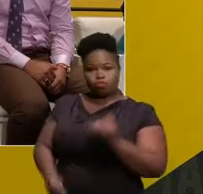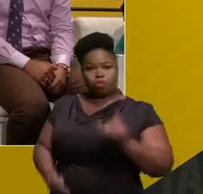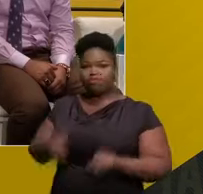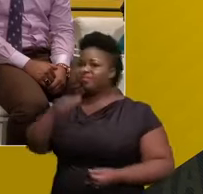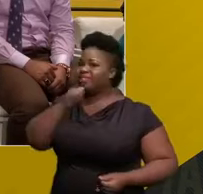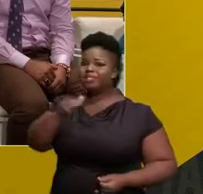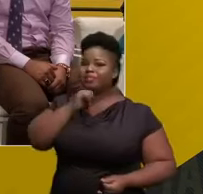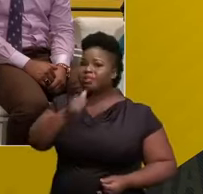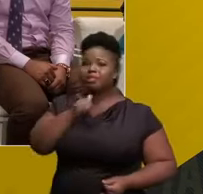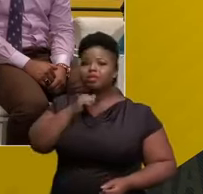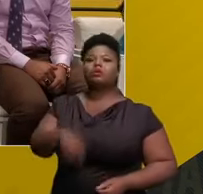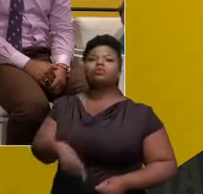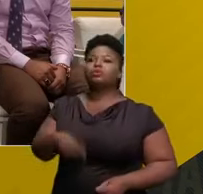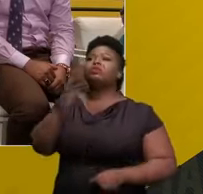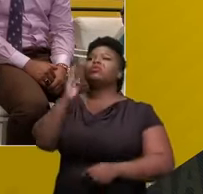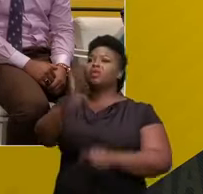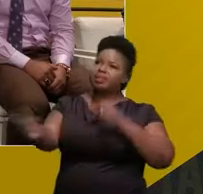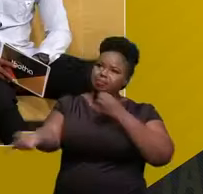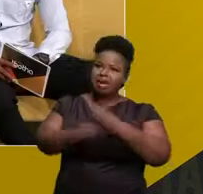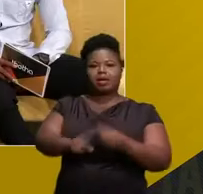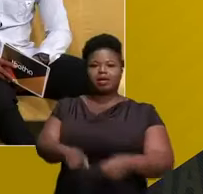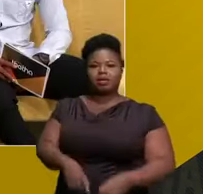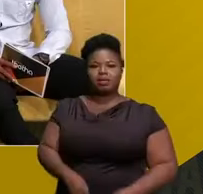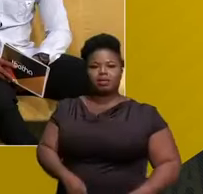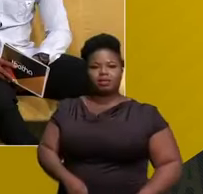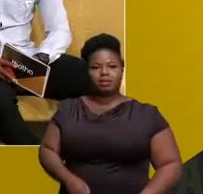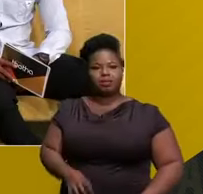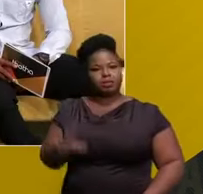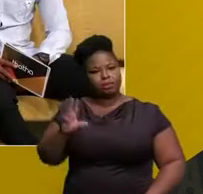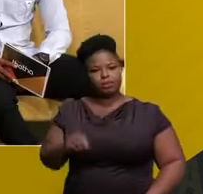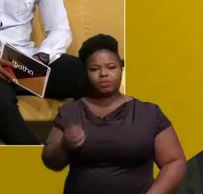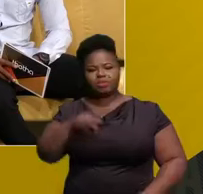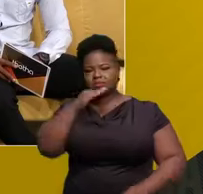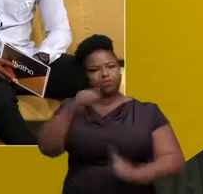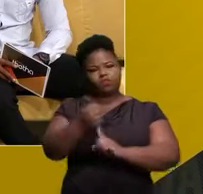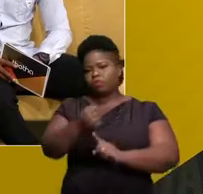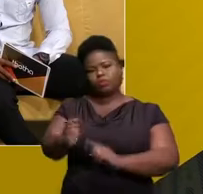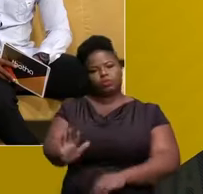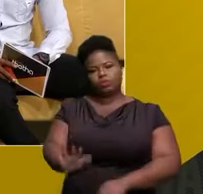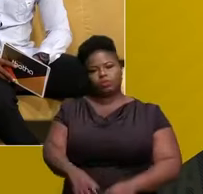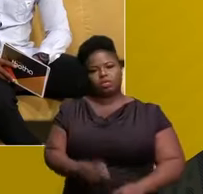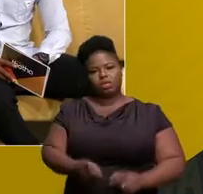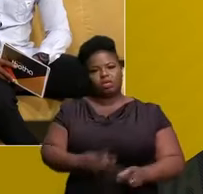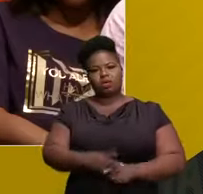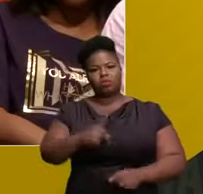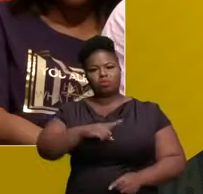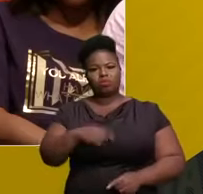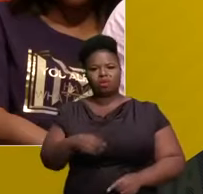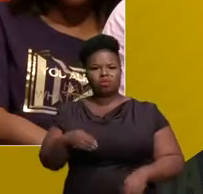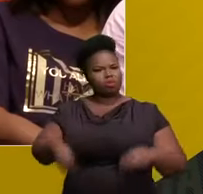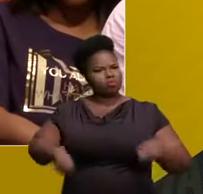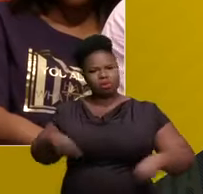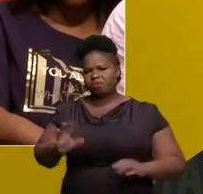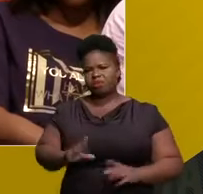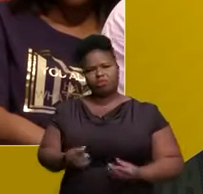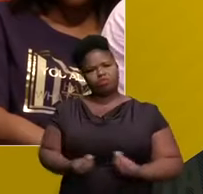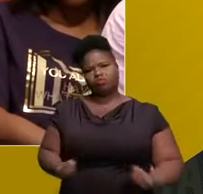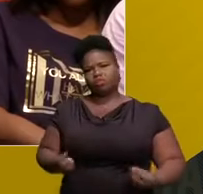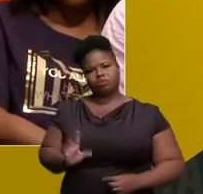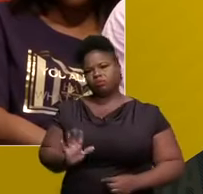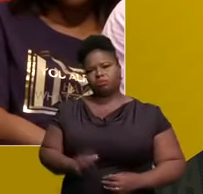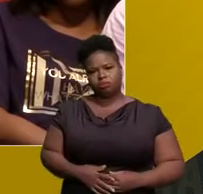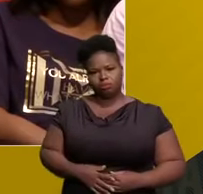taba o lo jwetsa ke lo shapa ha e gore wa tsuba pele ga motho ya ha ha ha ha ha ha ha ha ha ha ha ha ha